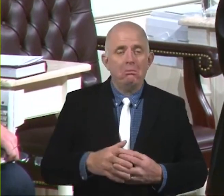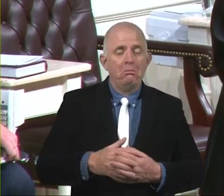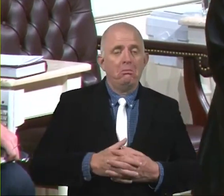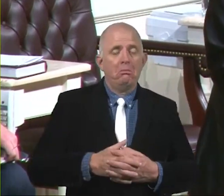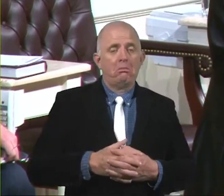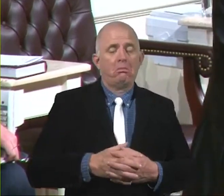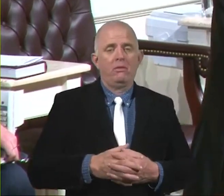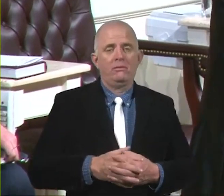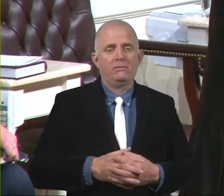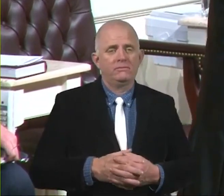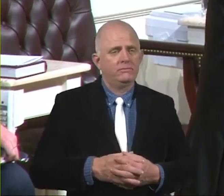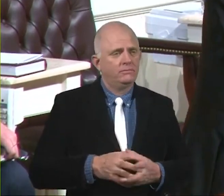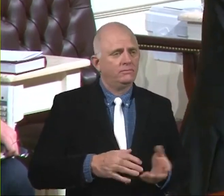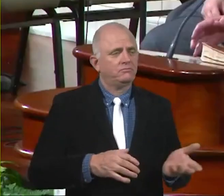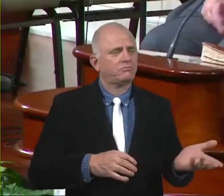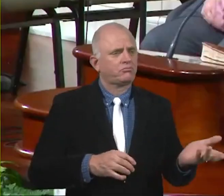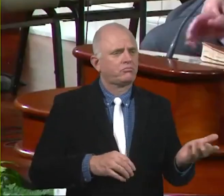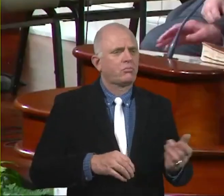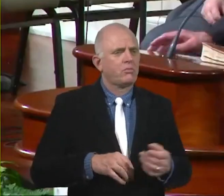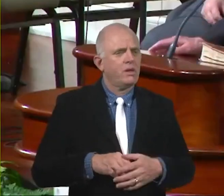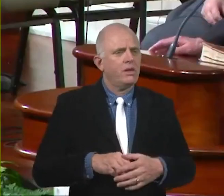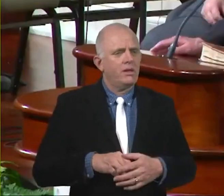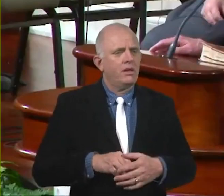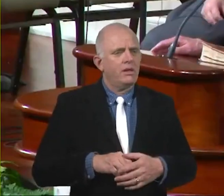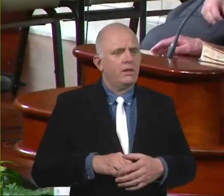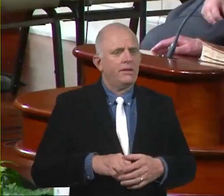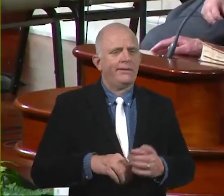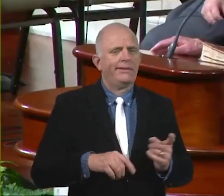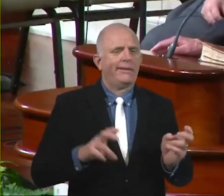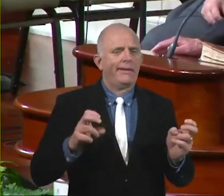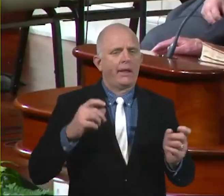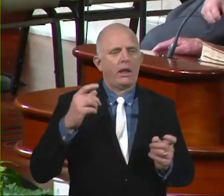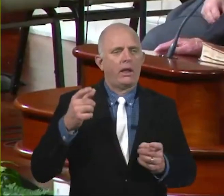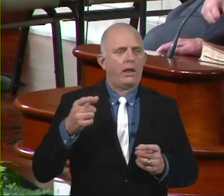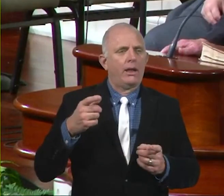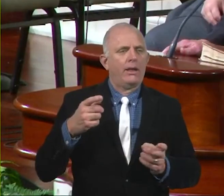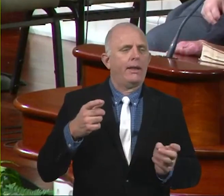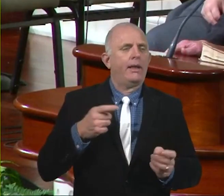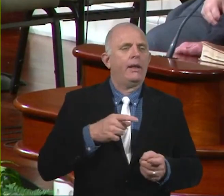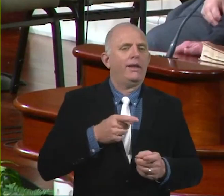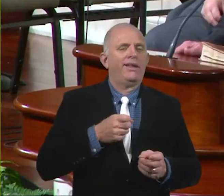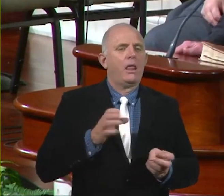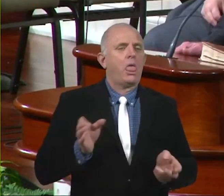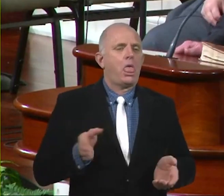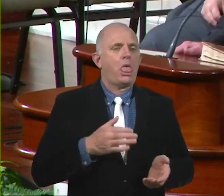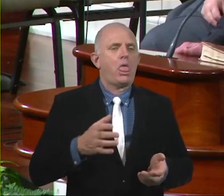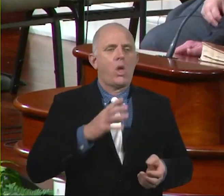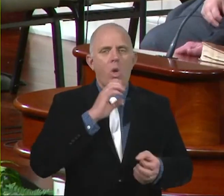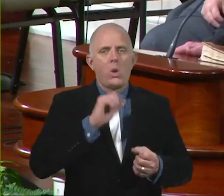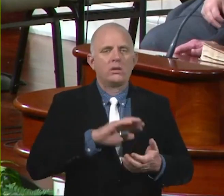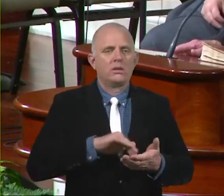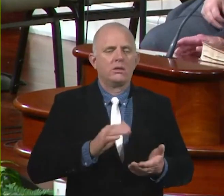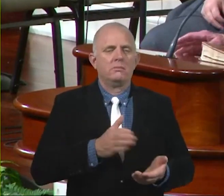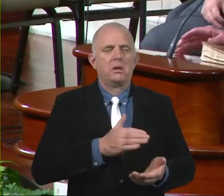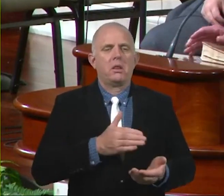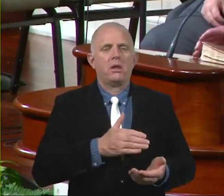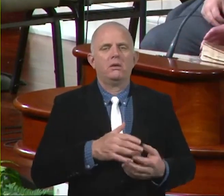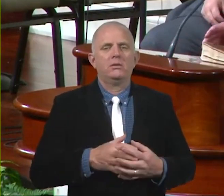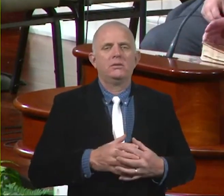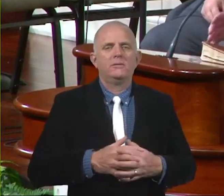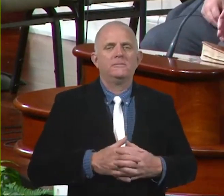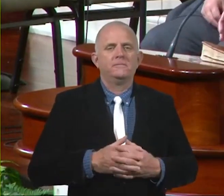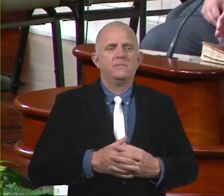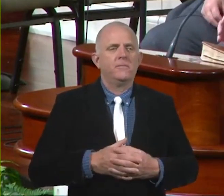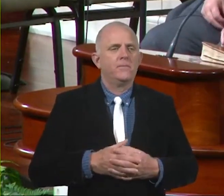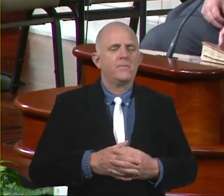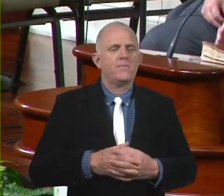And they said, and they turned, I knew where they was going. They was going over to the Old Testament, you know, and the staff that's mentioned there. They